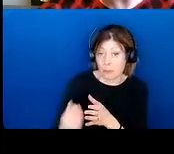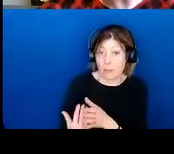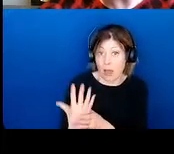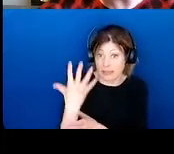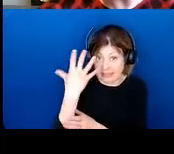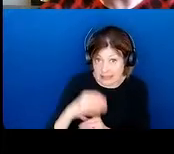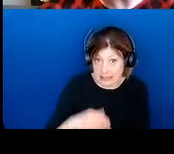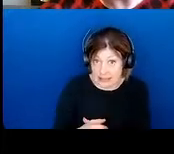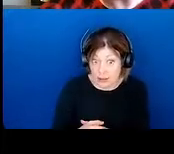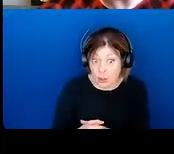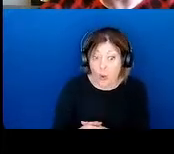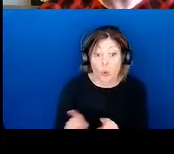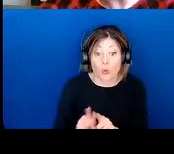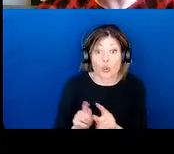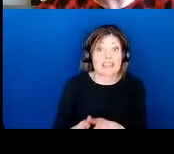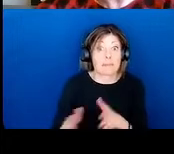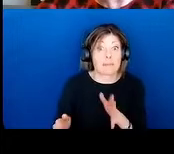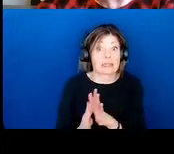multi-stemmed cedar in Europe.